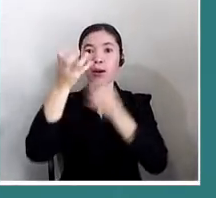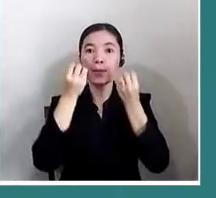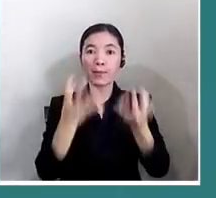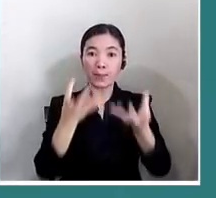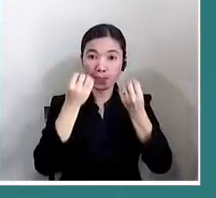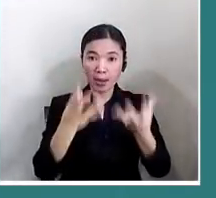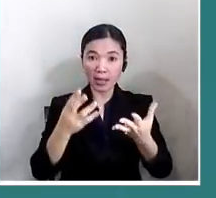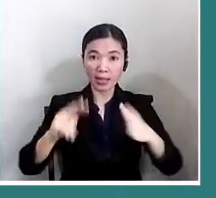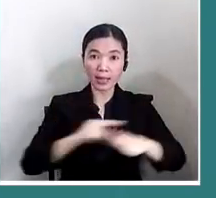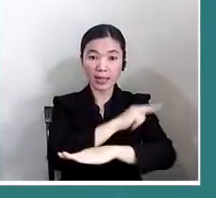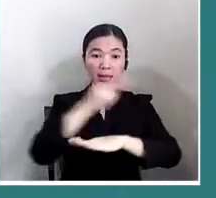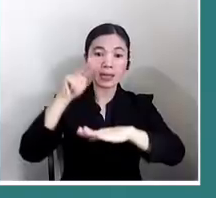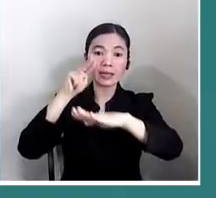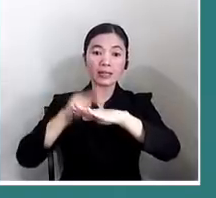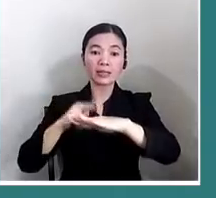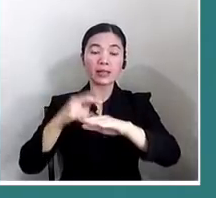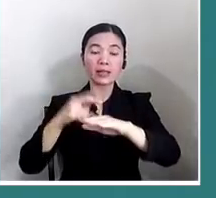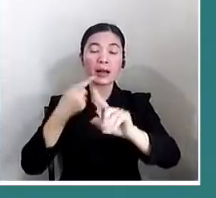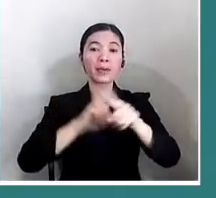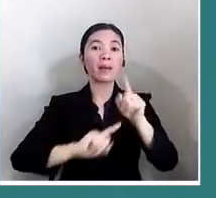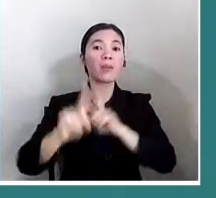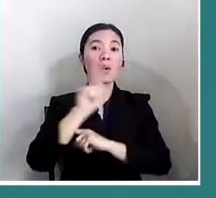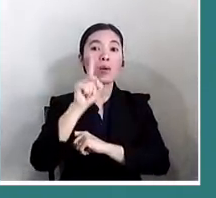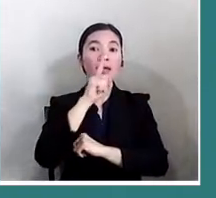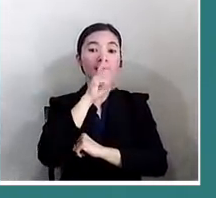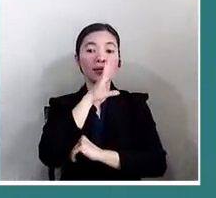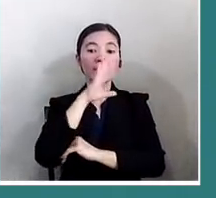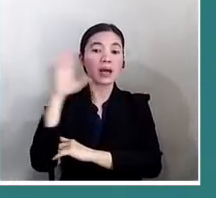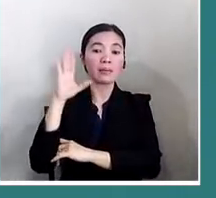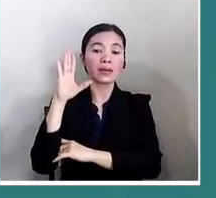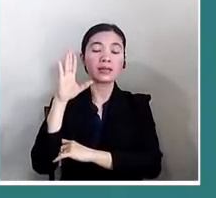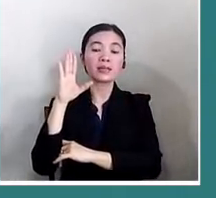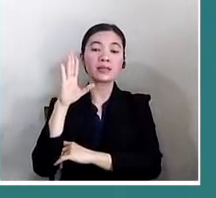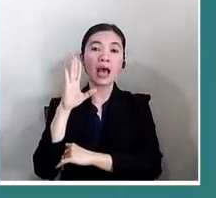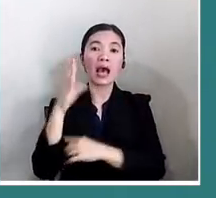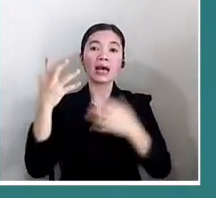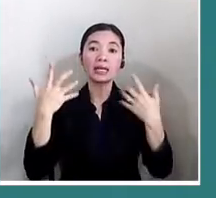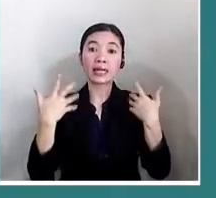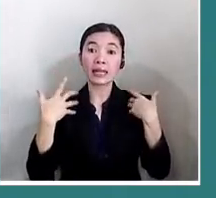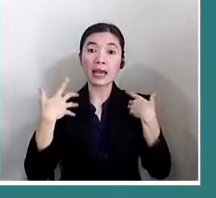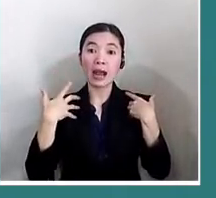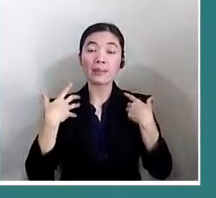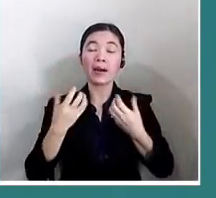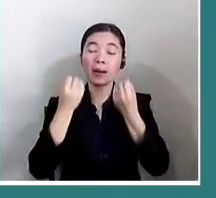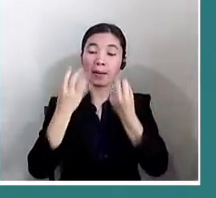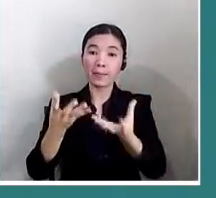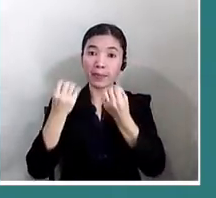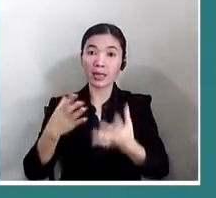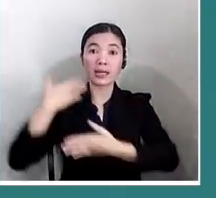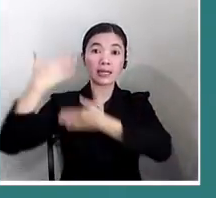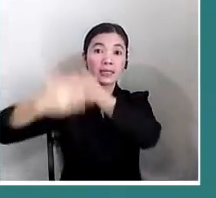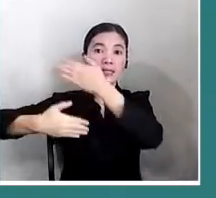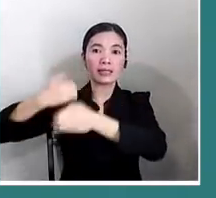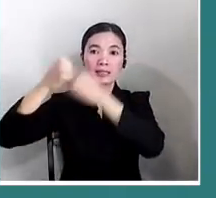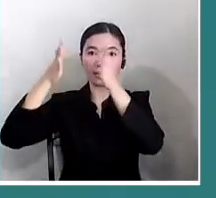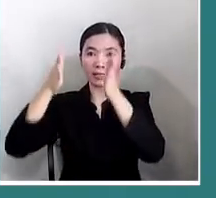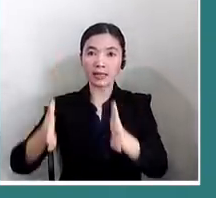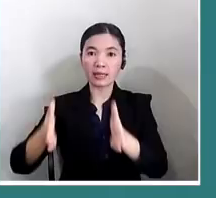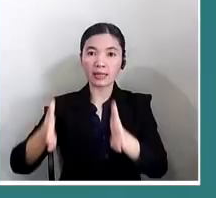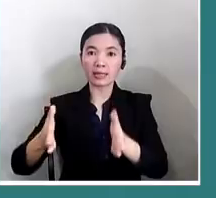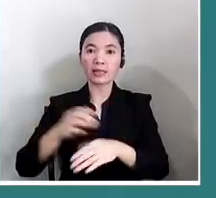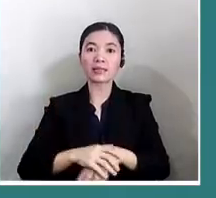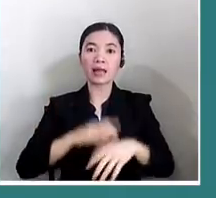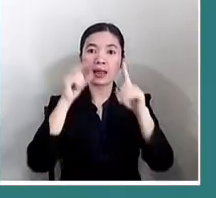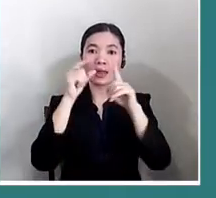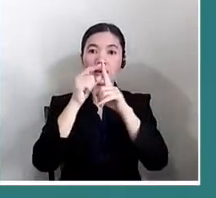according to what was said, thus shall your descendants be. The word of the